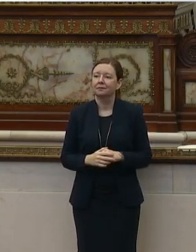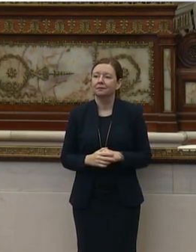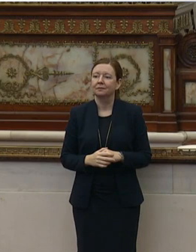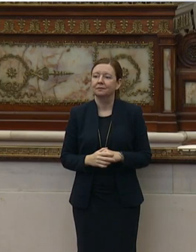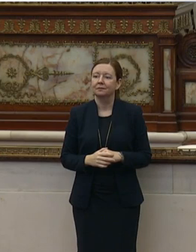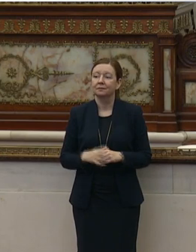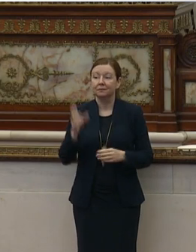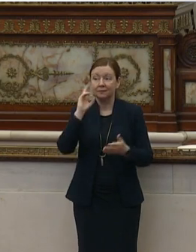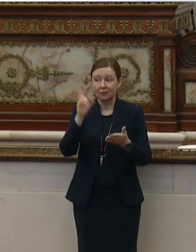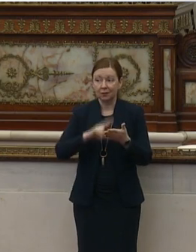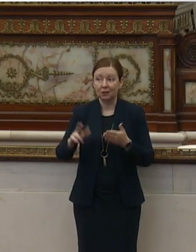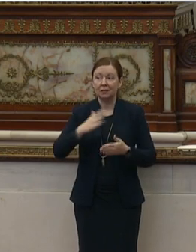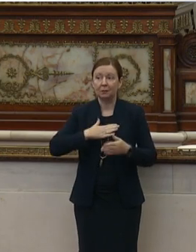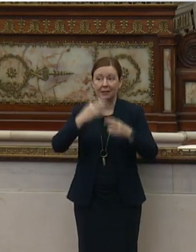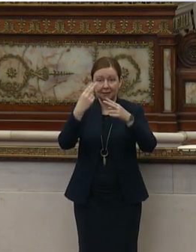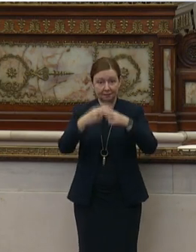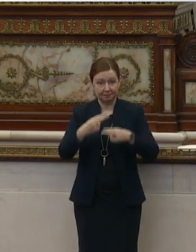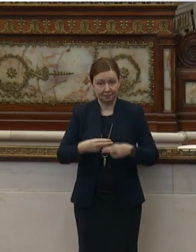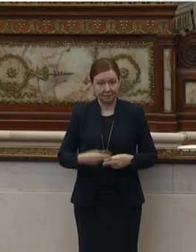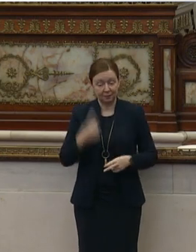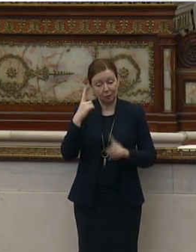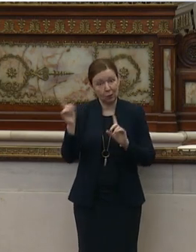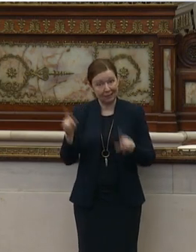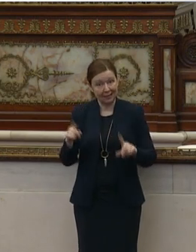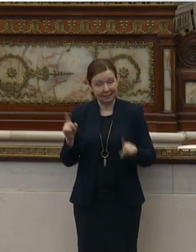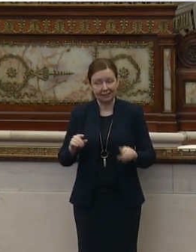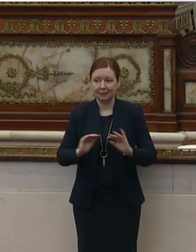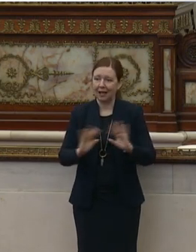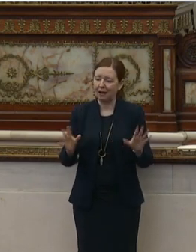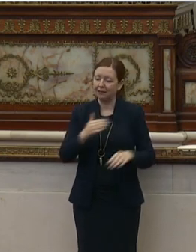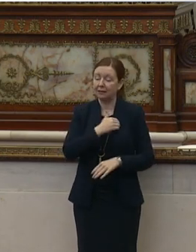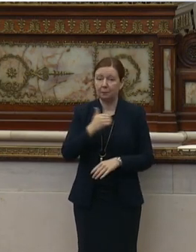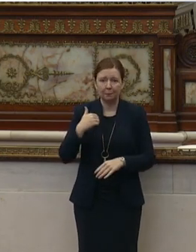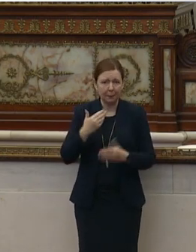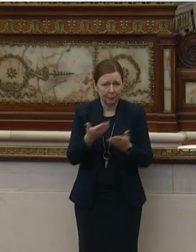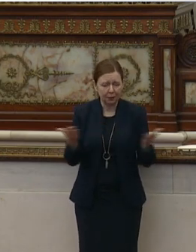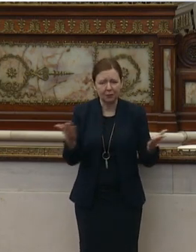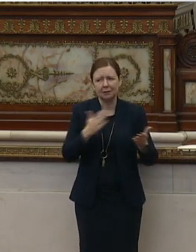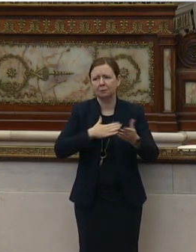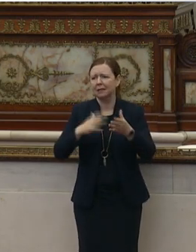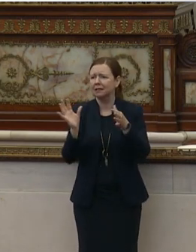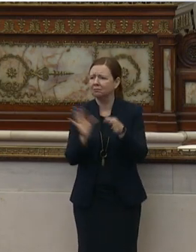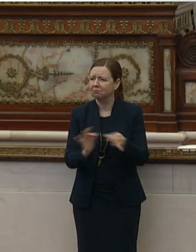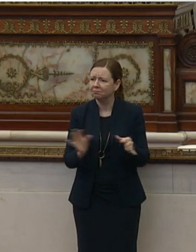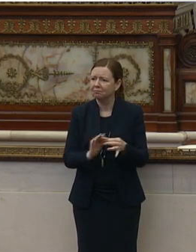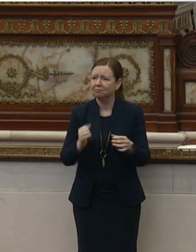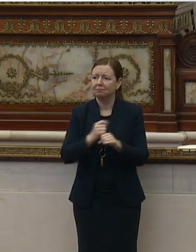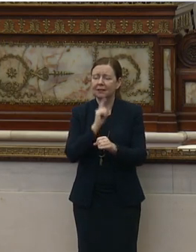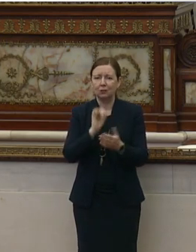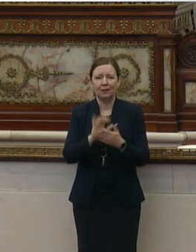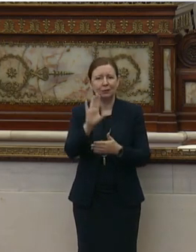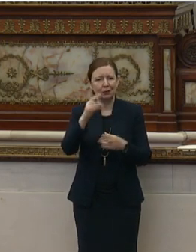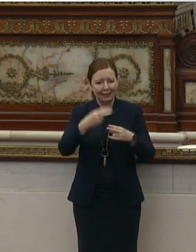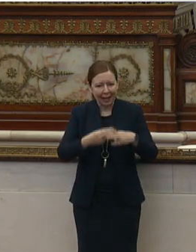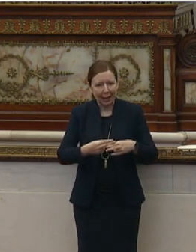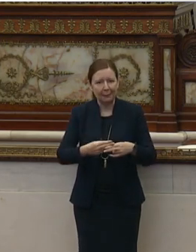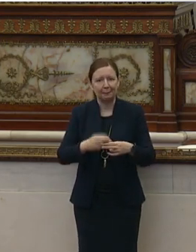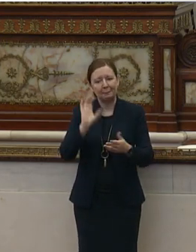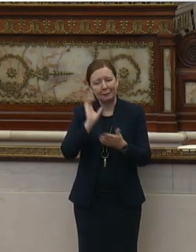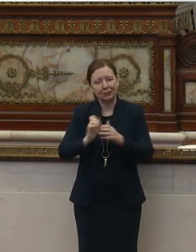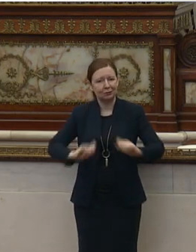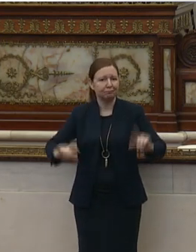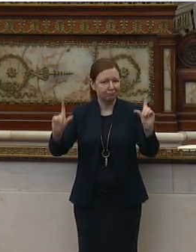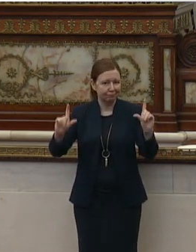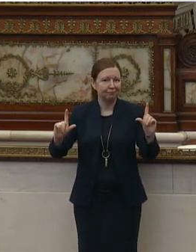The clerk will please call a roll to take attendance, and obviously members, say a couple of words to make sure that your name is